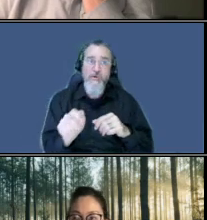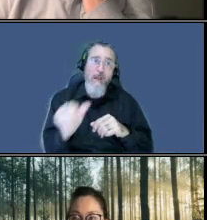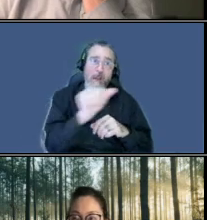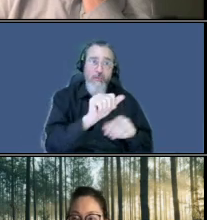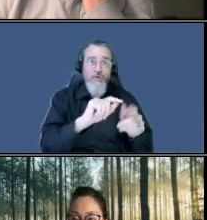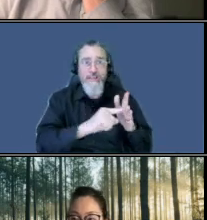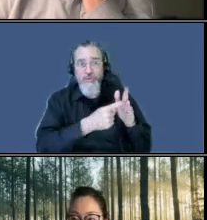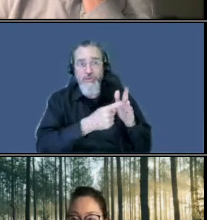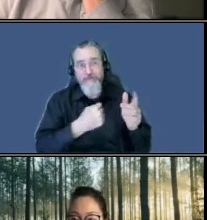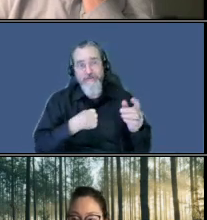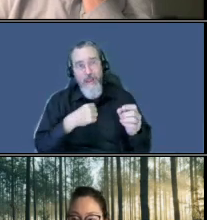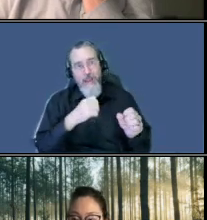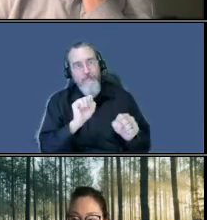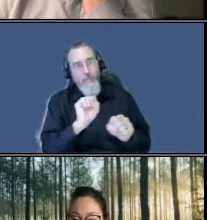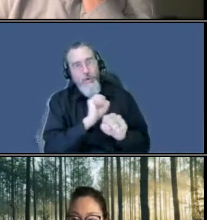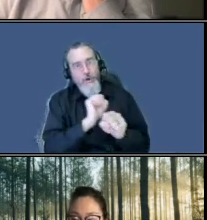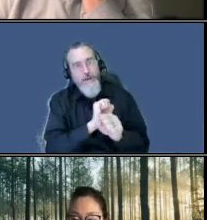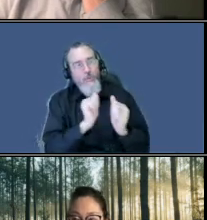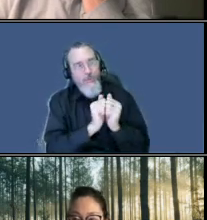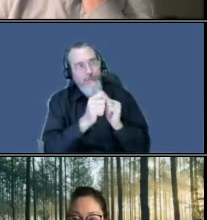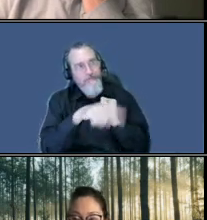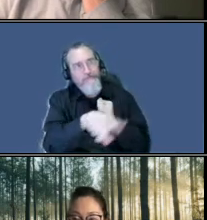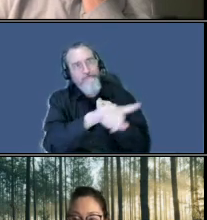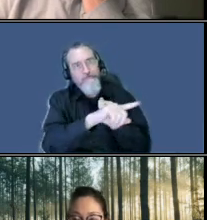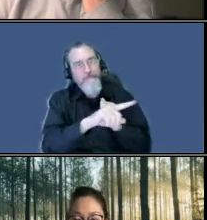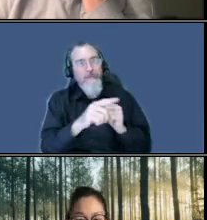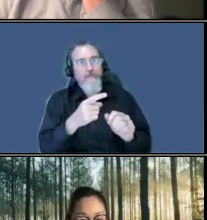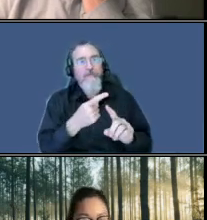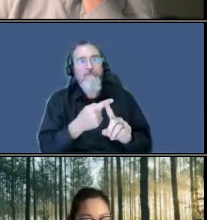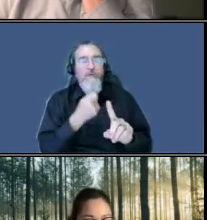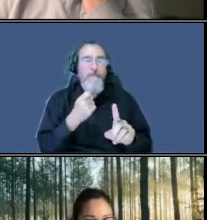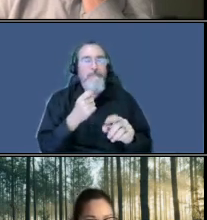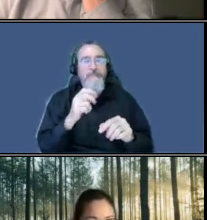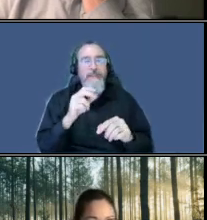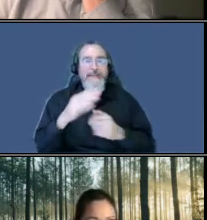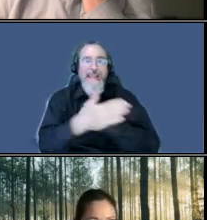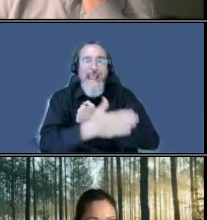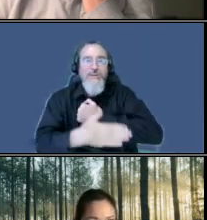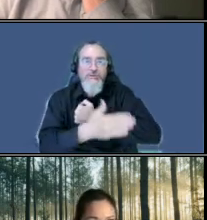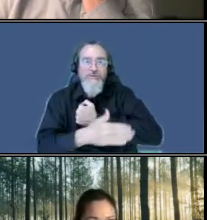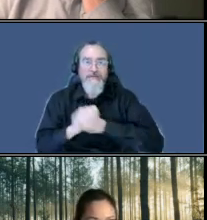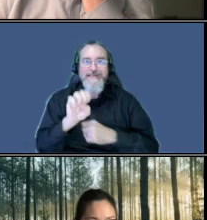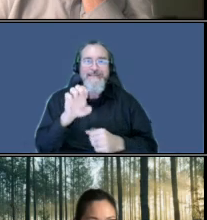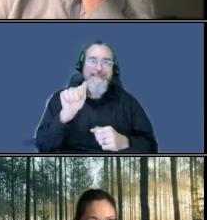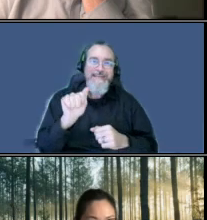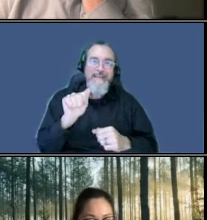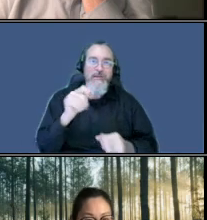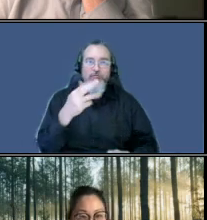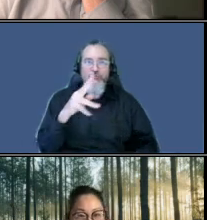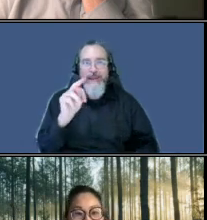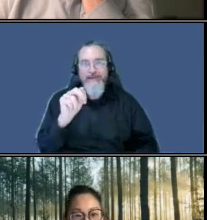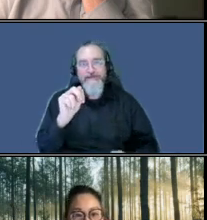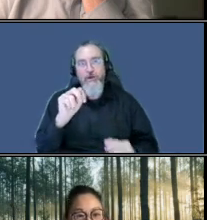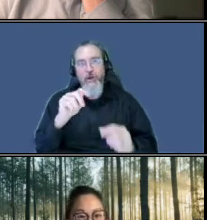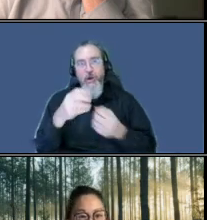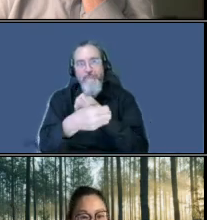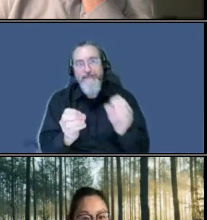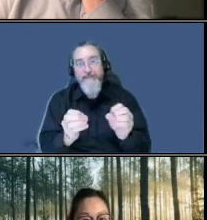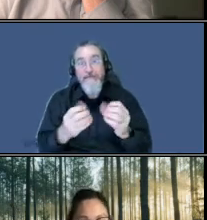work on and partner with across the National Sea Grant Office. So pleased to see you all here, and I'll kick it back to